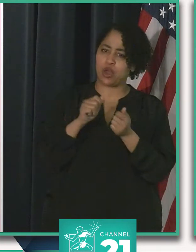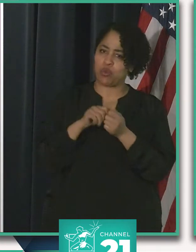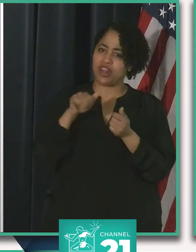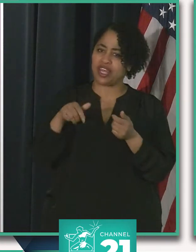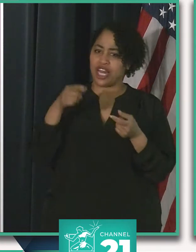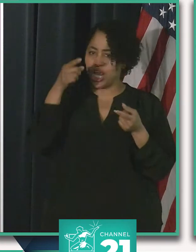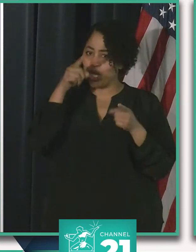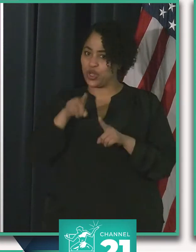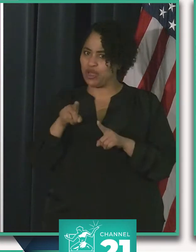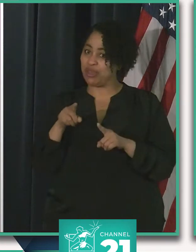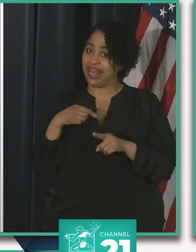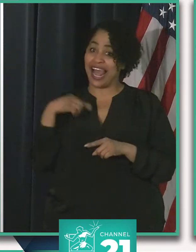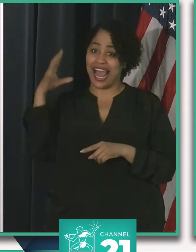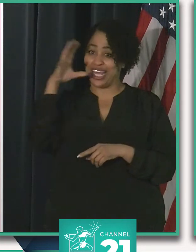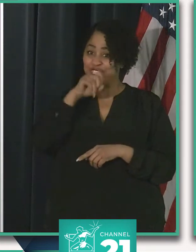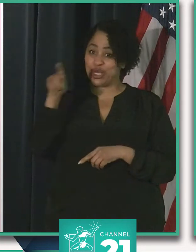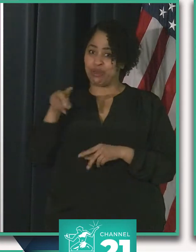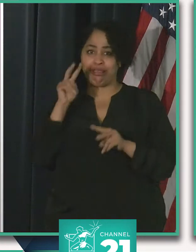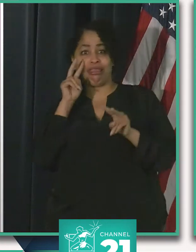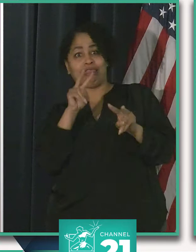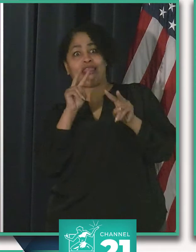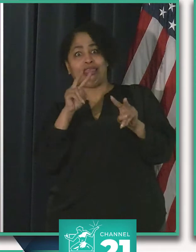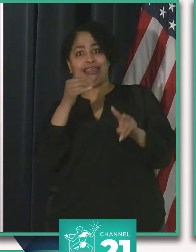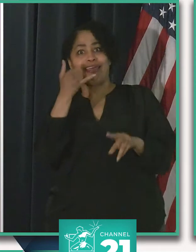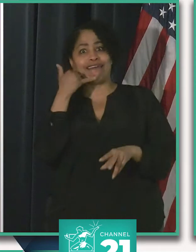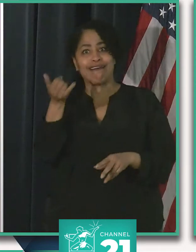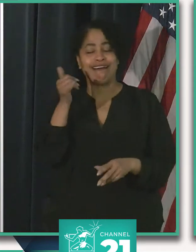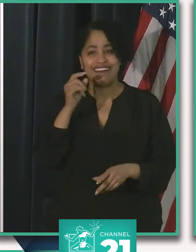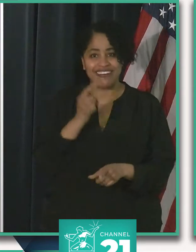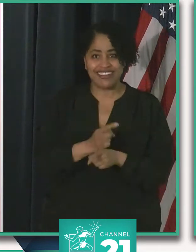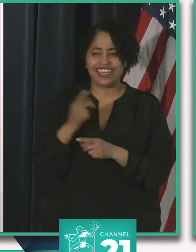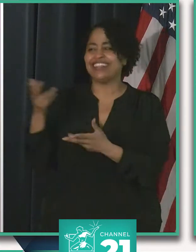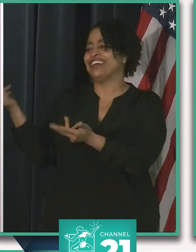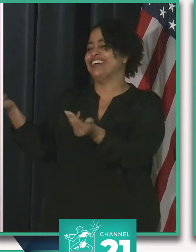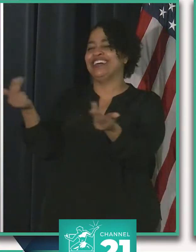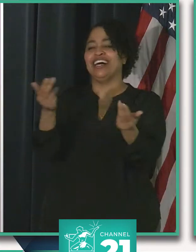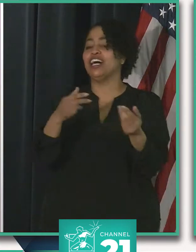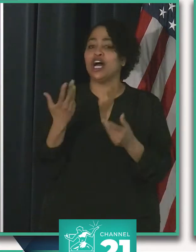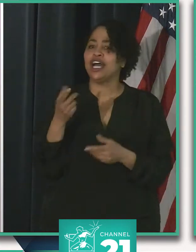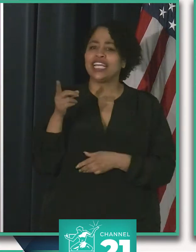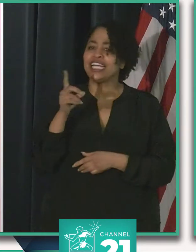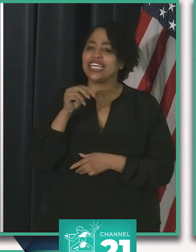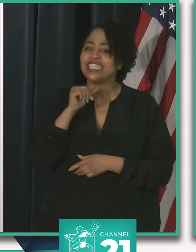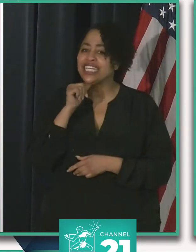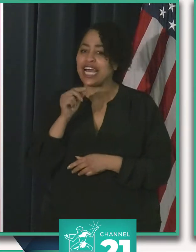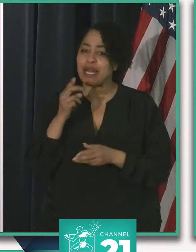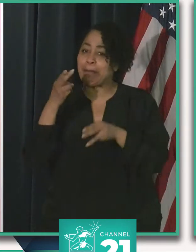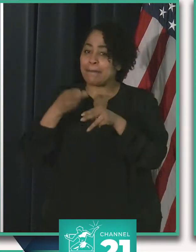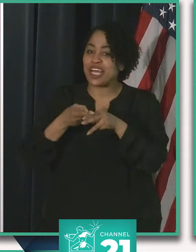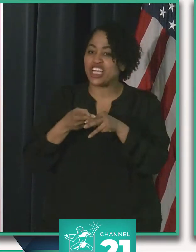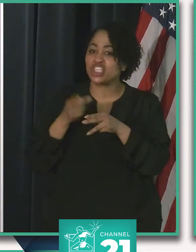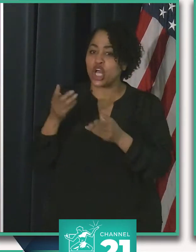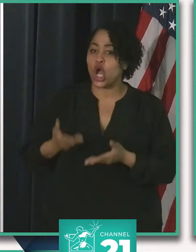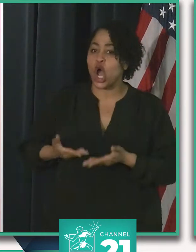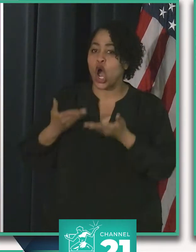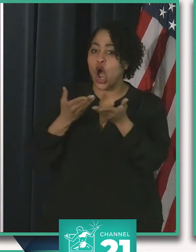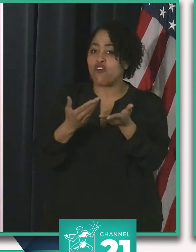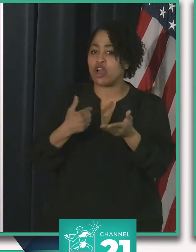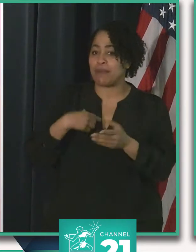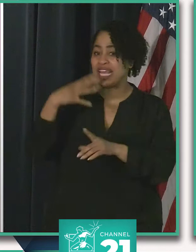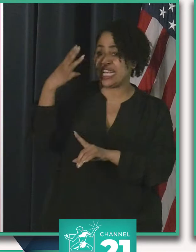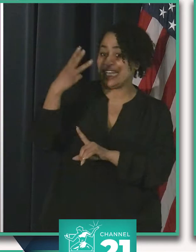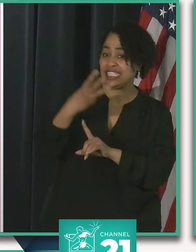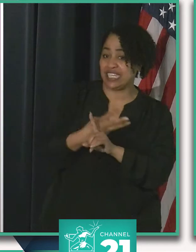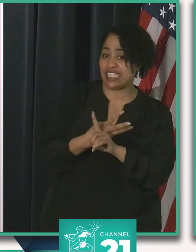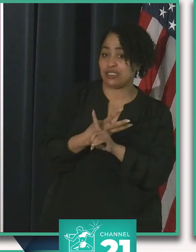he was anticipating this phone call. It did seem that way, didn't it? Yeah, most of the things that he did not mention the fact that he had offered me 6 months